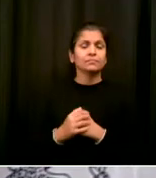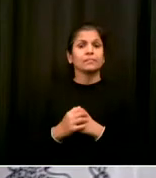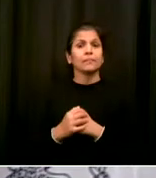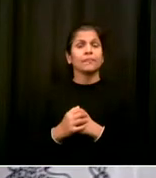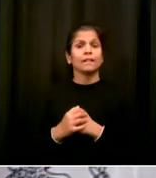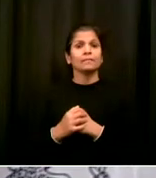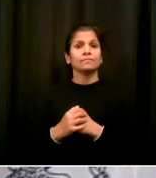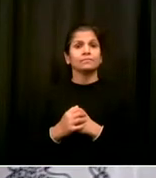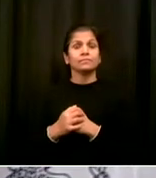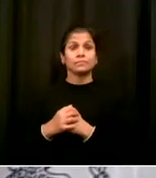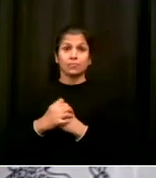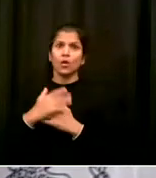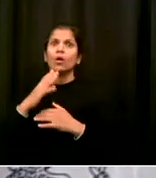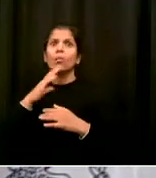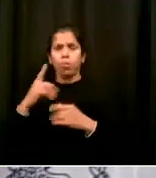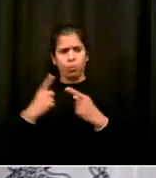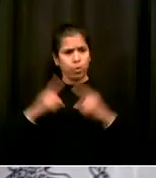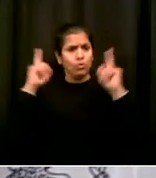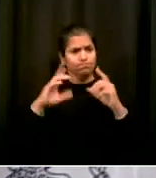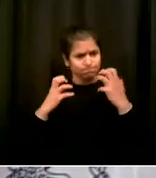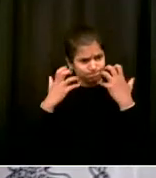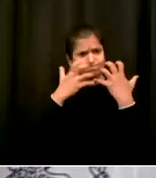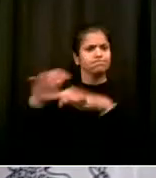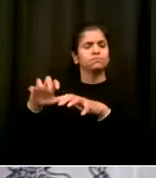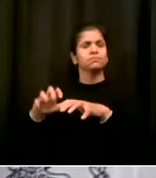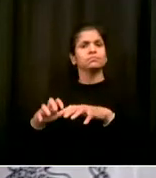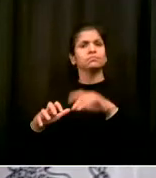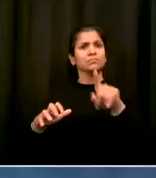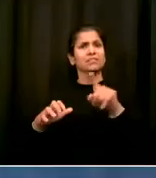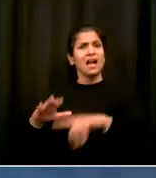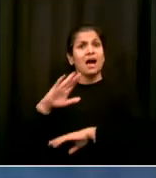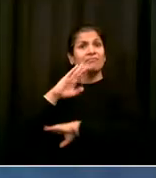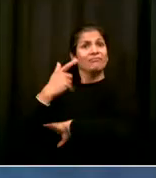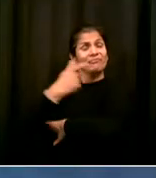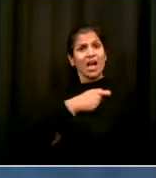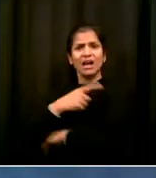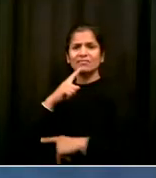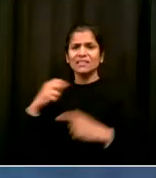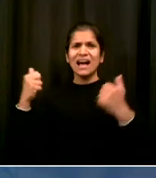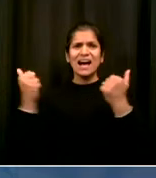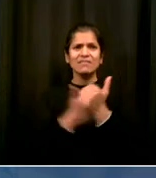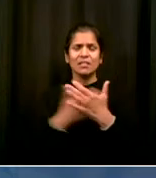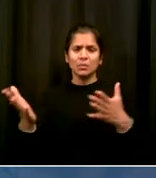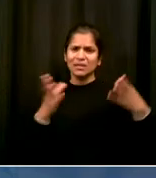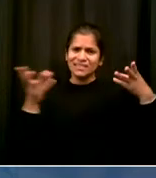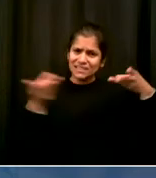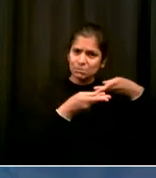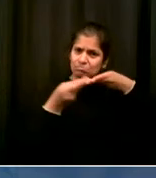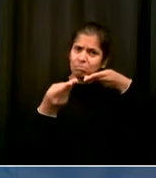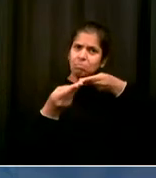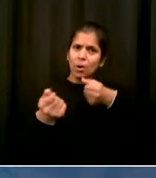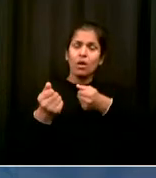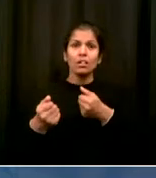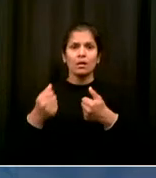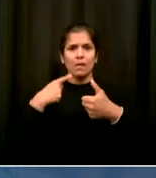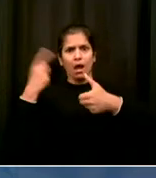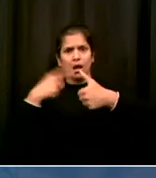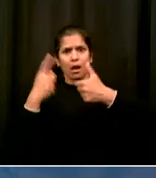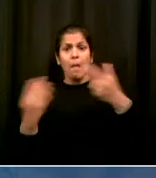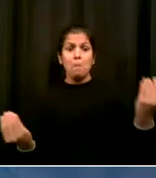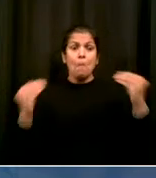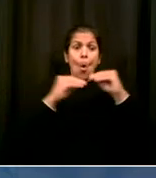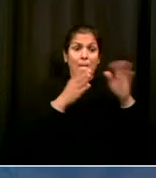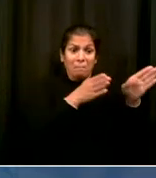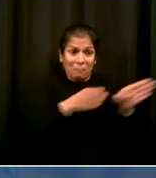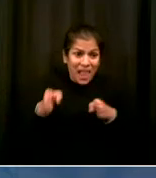to figure out how to do this as quickly as humanly possible. So thank you to everyone in the state government who's worked so hard throughout this year.